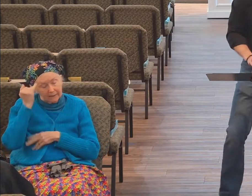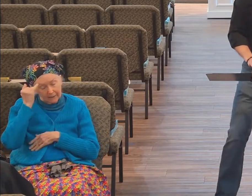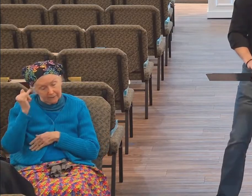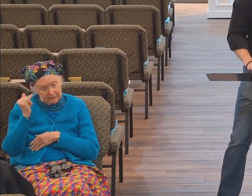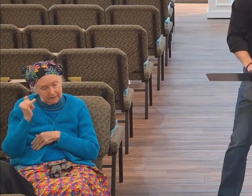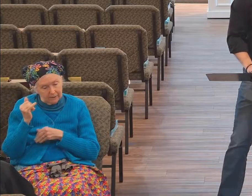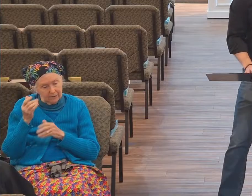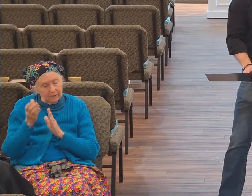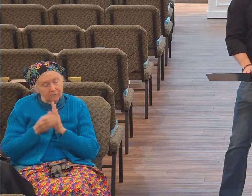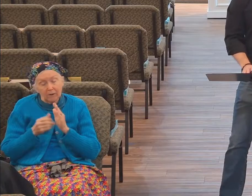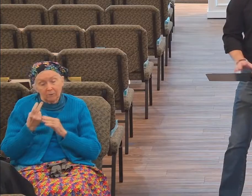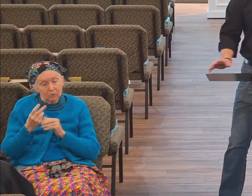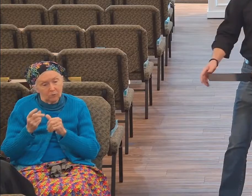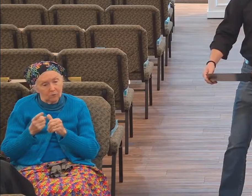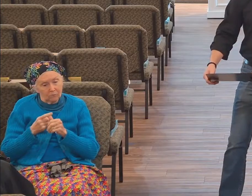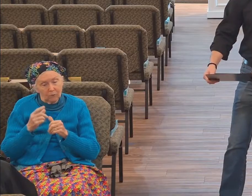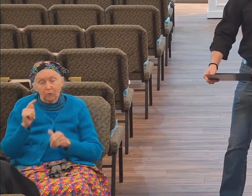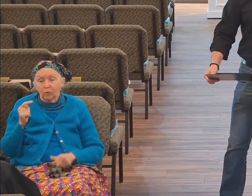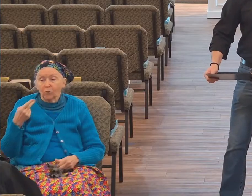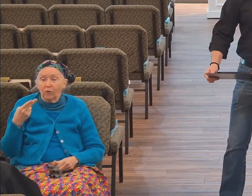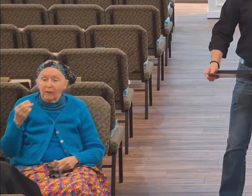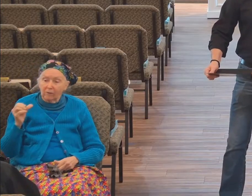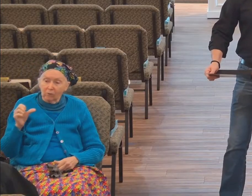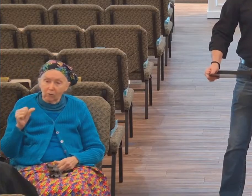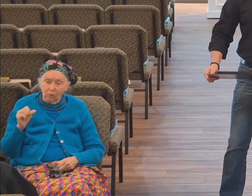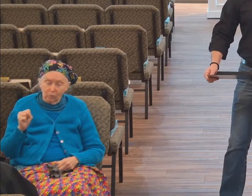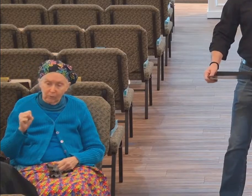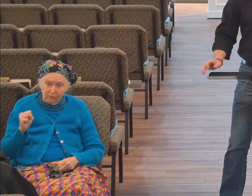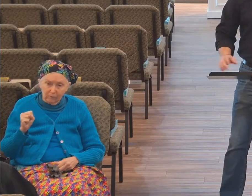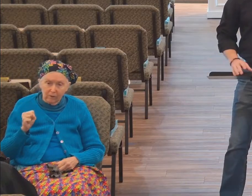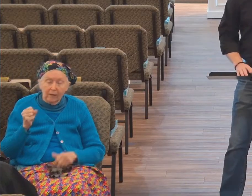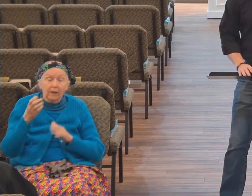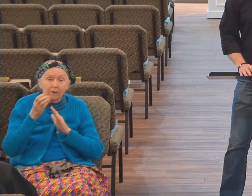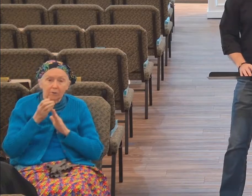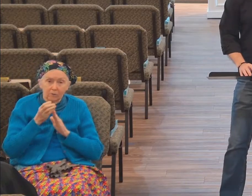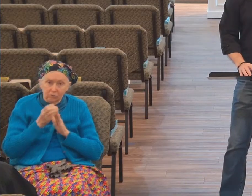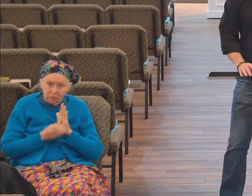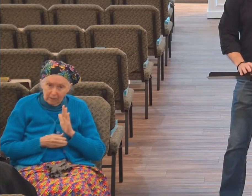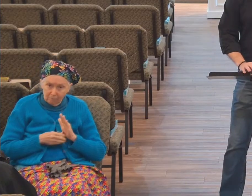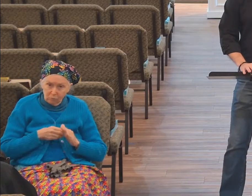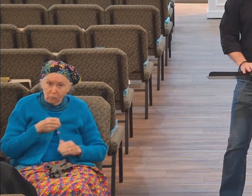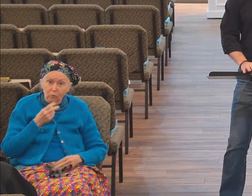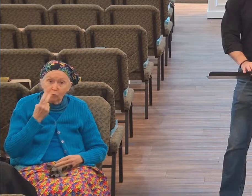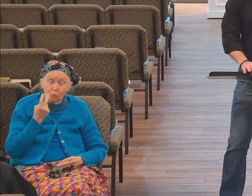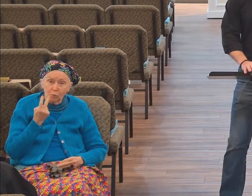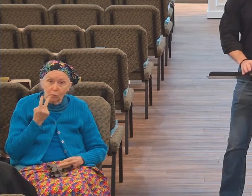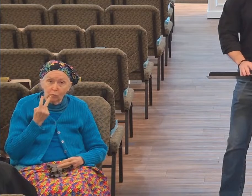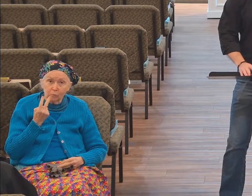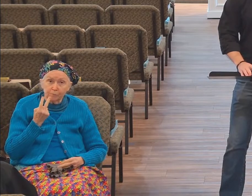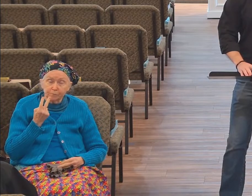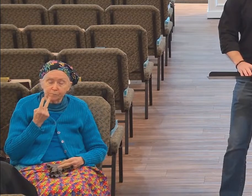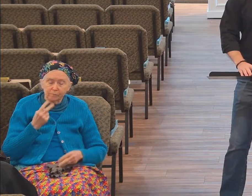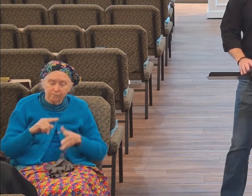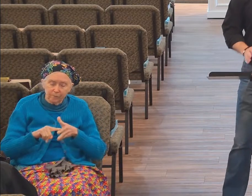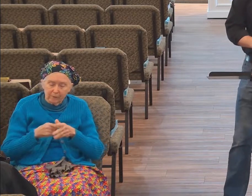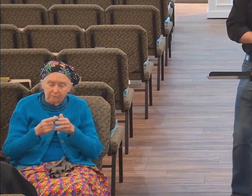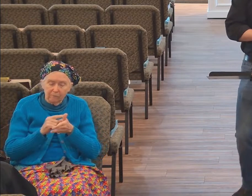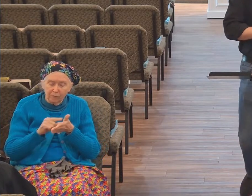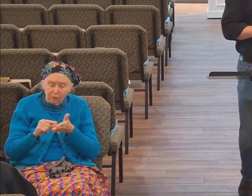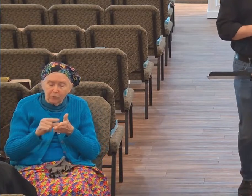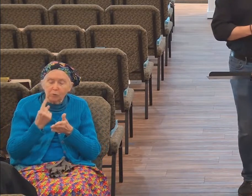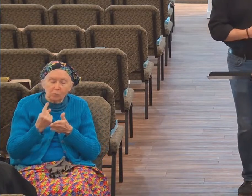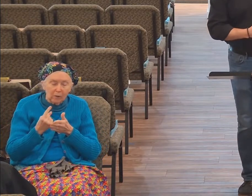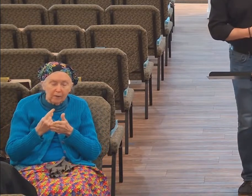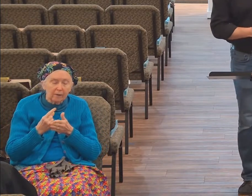Thessalonians. So let's go there. 1 Thessalonians chapter 2, and we'll begin here in verse 1. We'll walk all the way